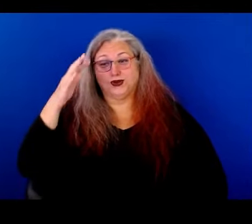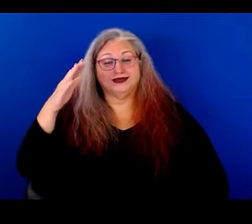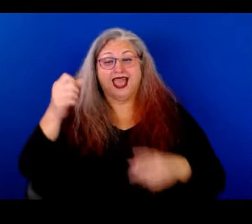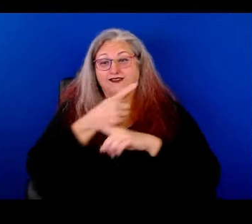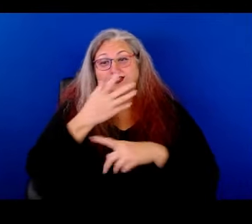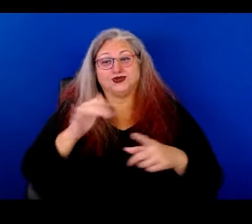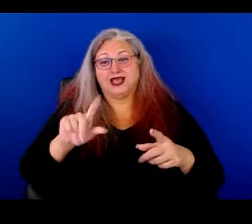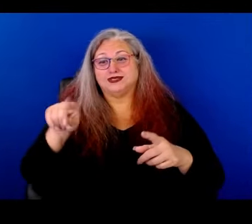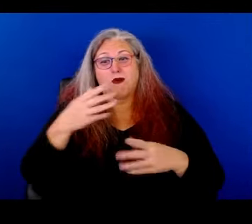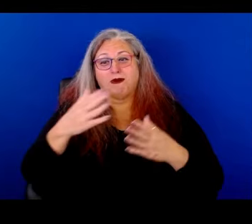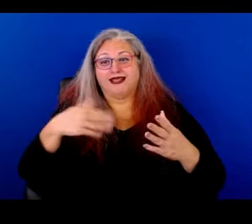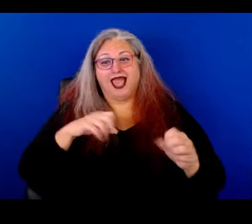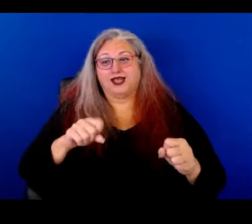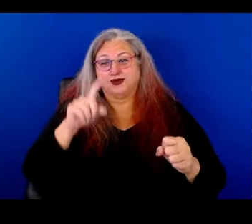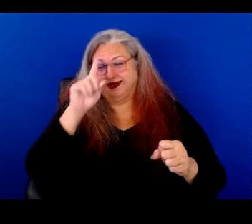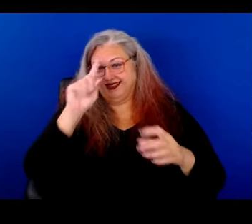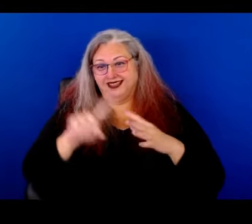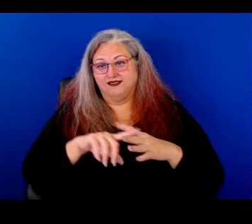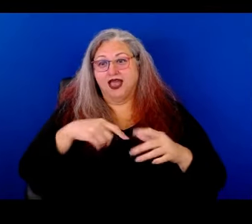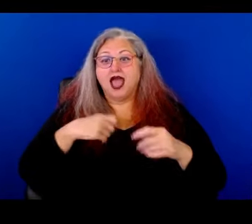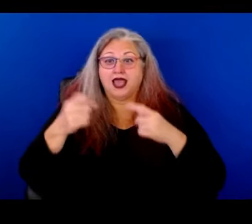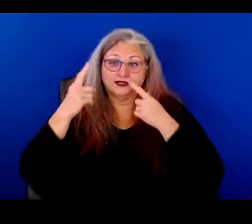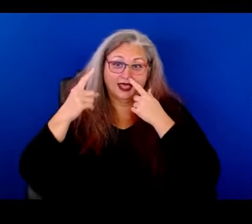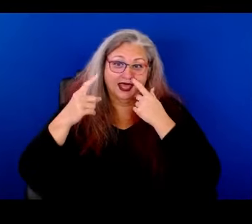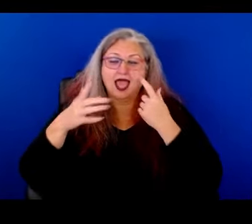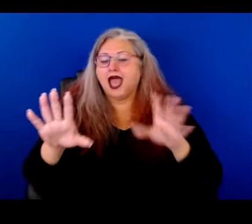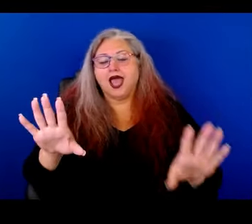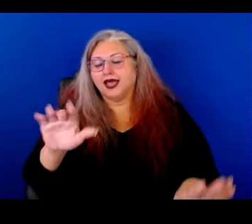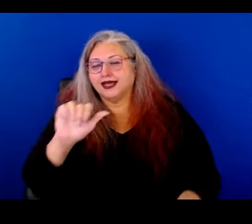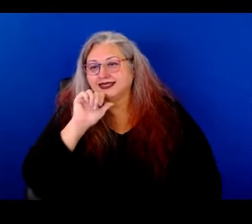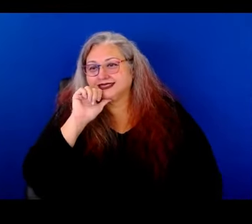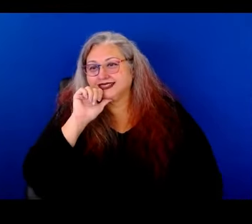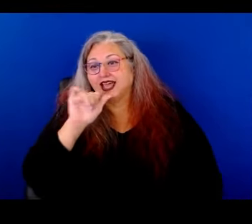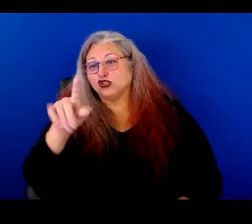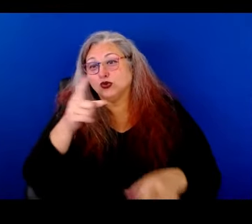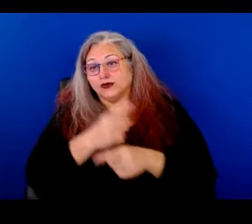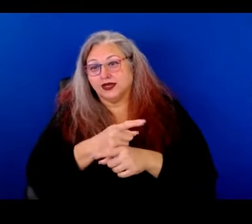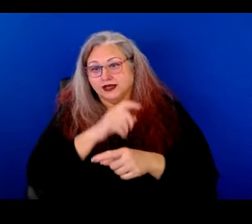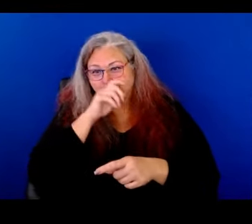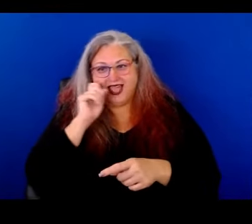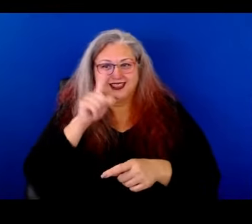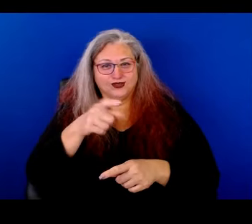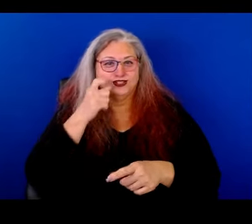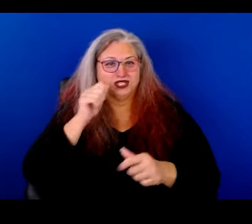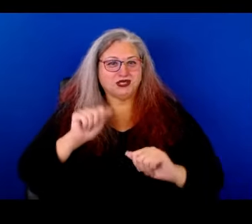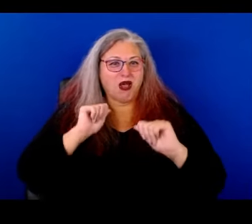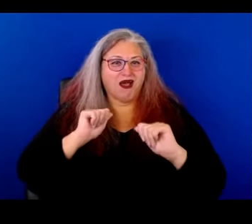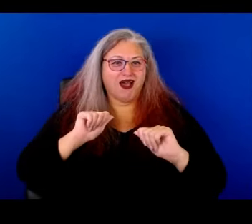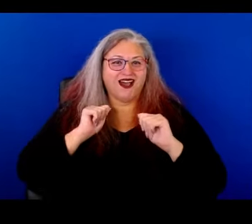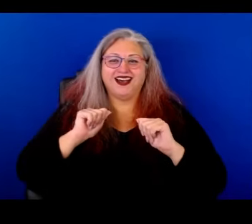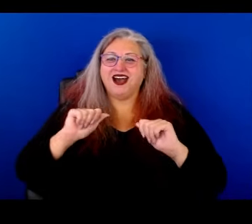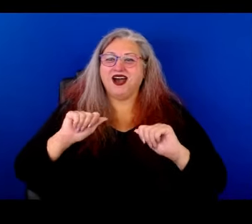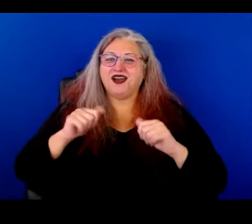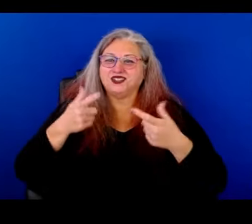so that was the only thing I could. I understand. It's not, you're right. It was like an audition. I think you just